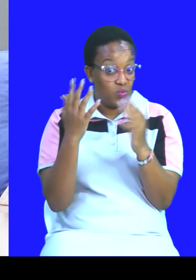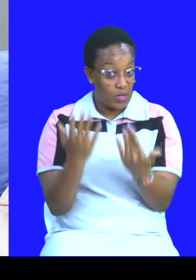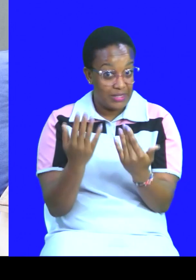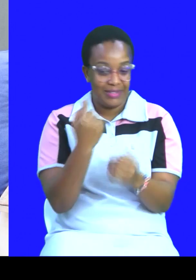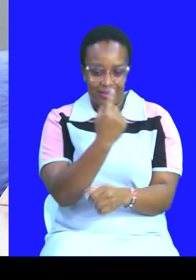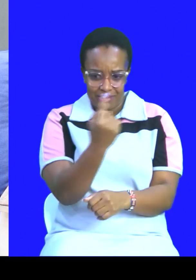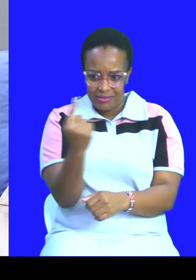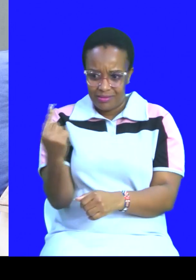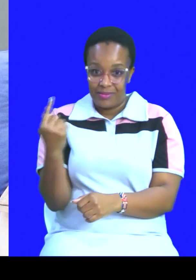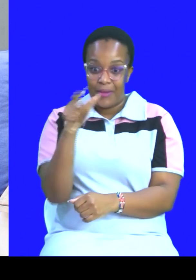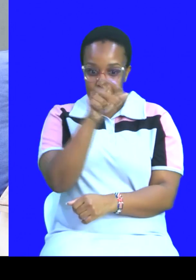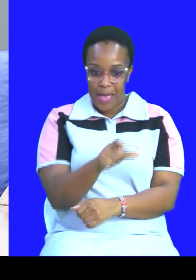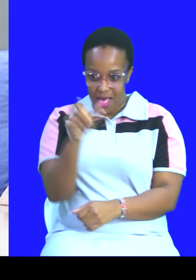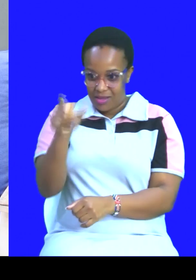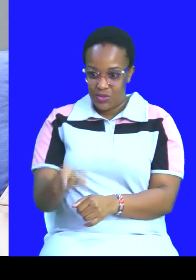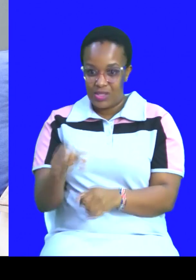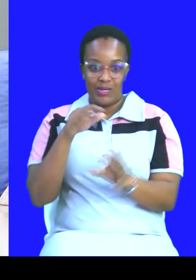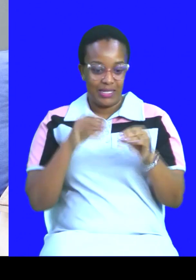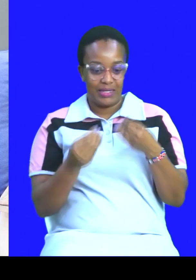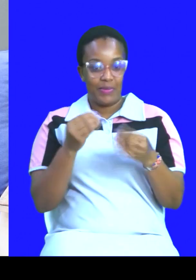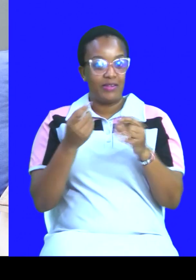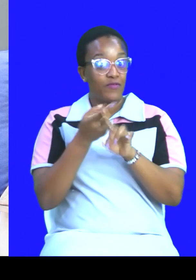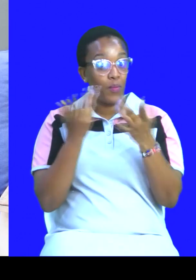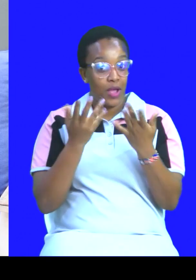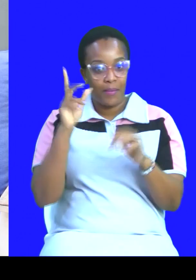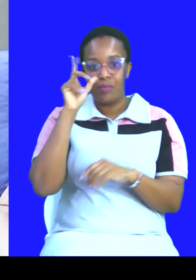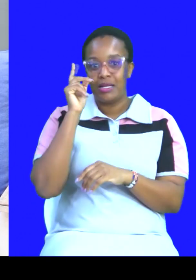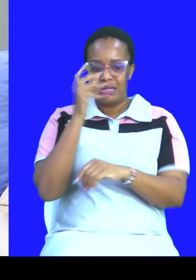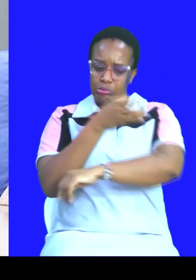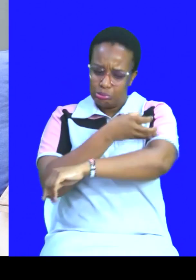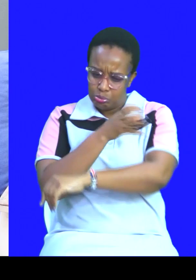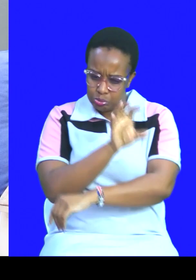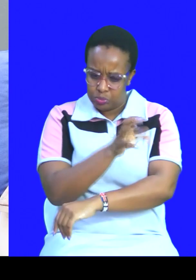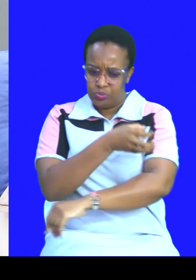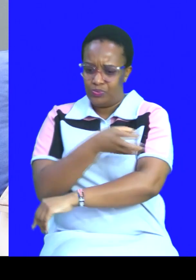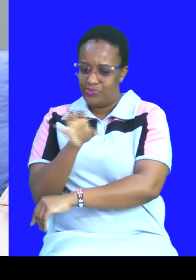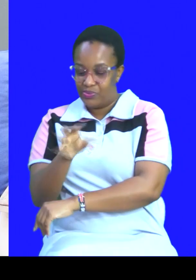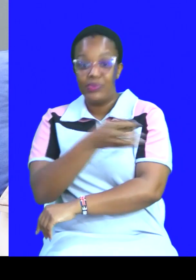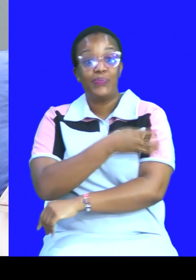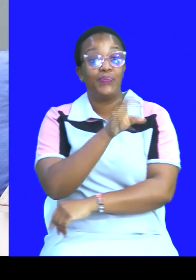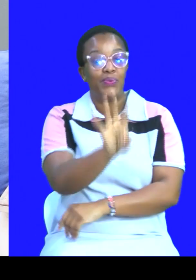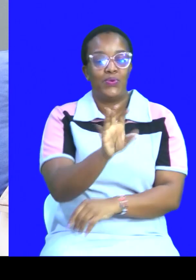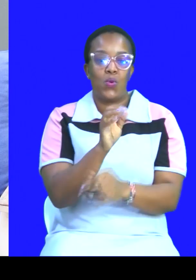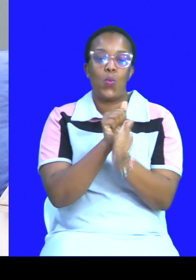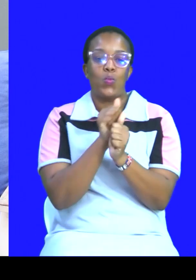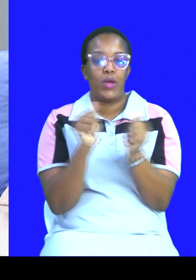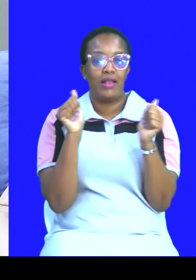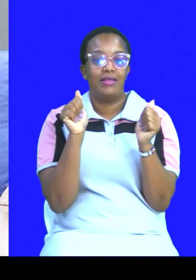every person with disability in Mombasa is empowered. Like I open